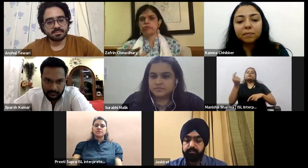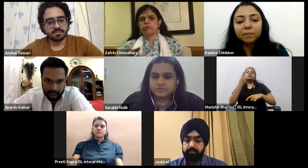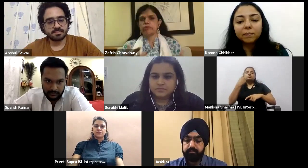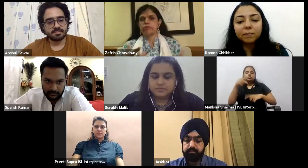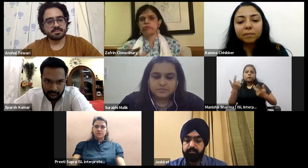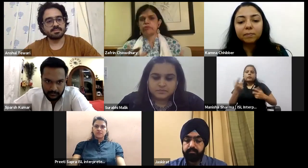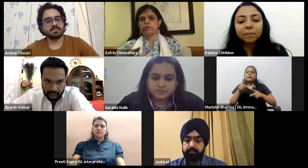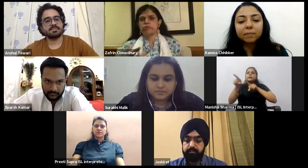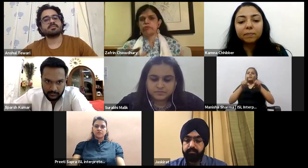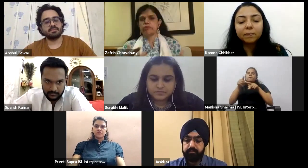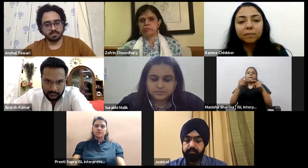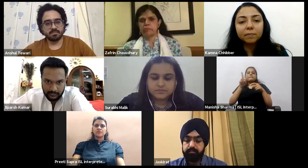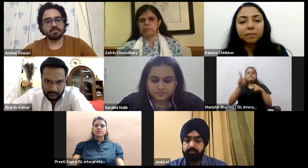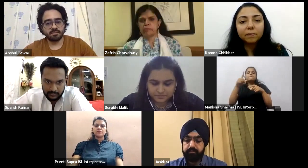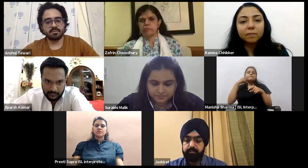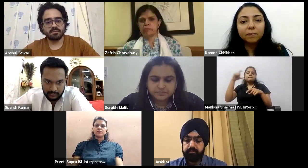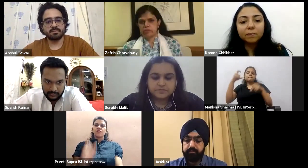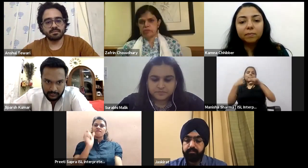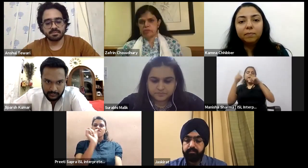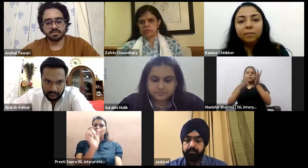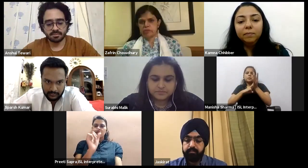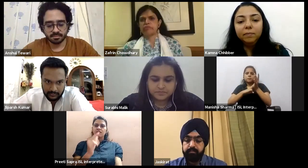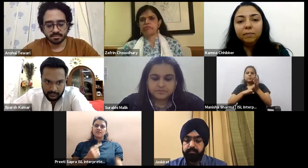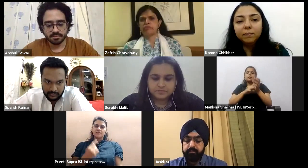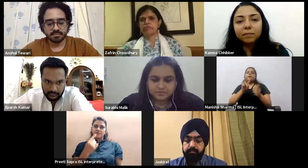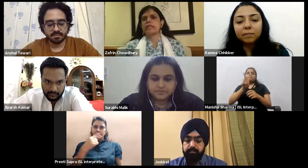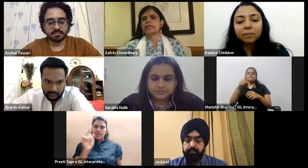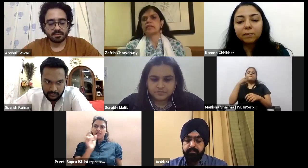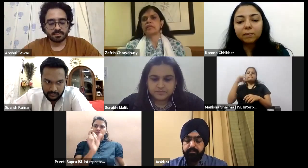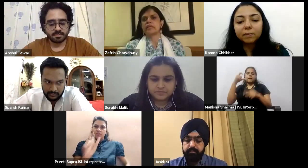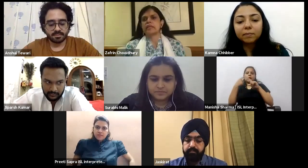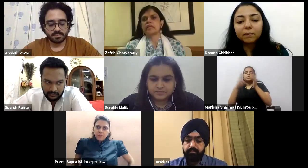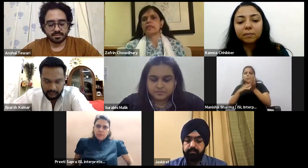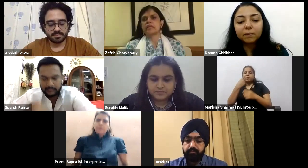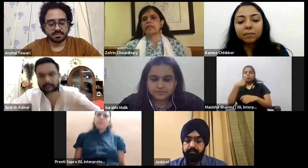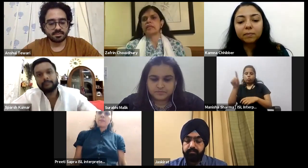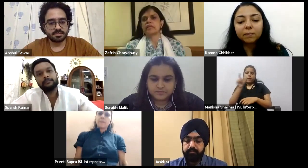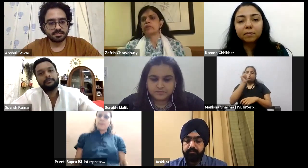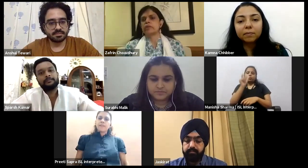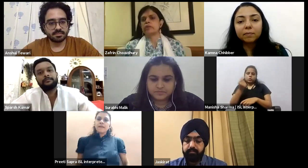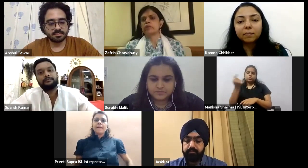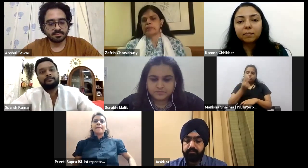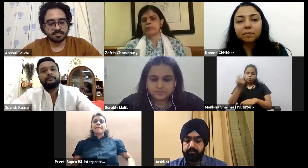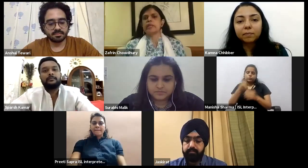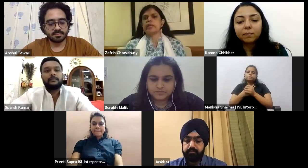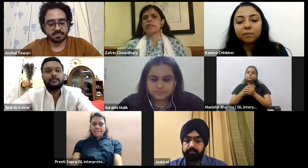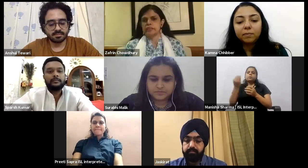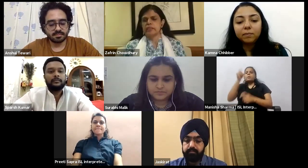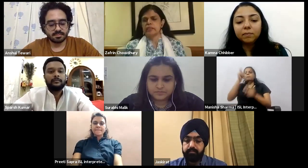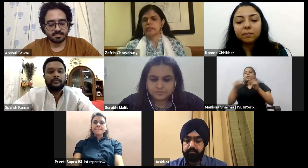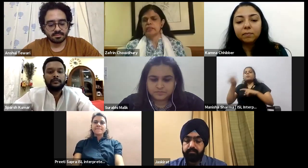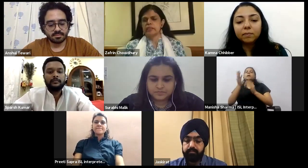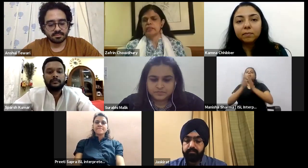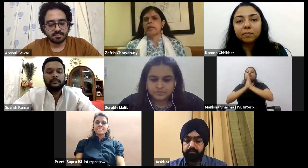example, victim, not using victim, not using those kind of language that there are some religious